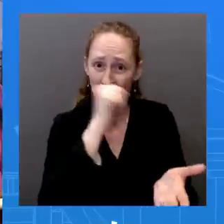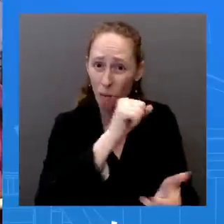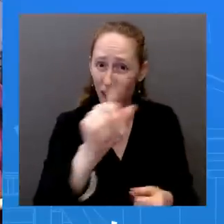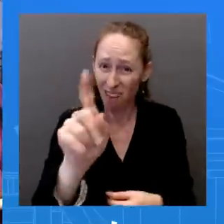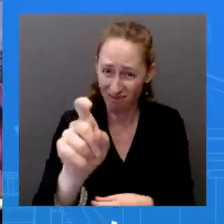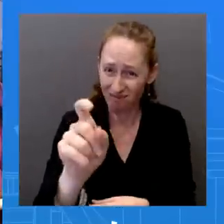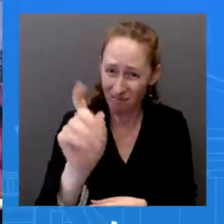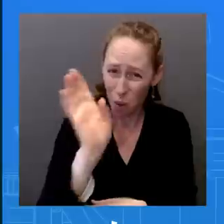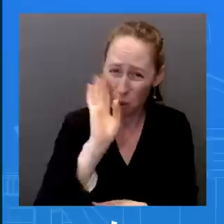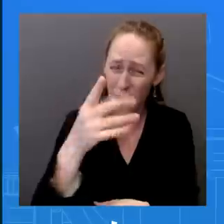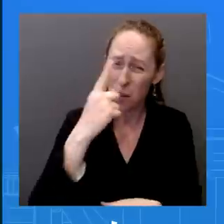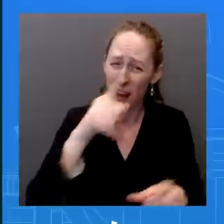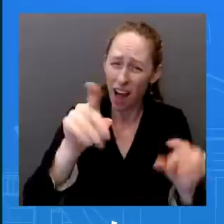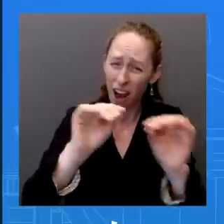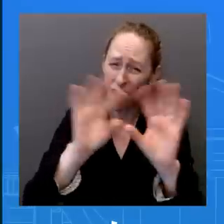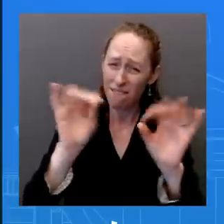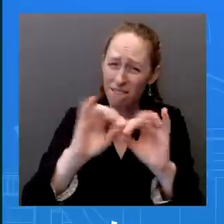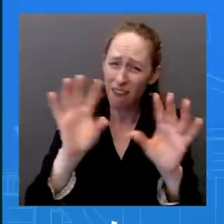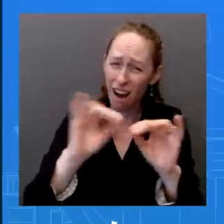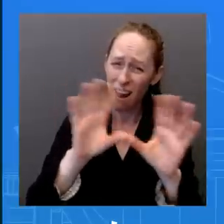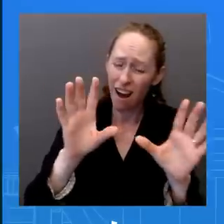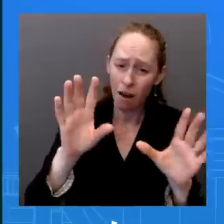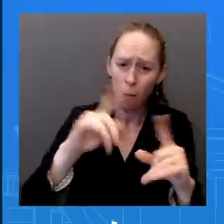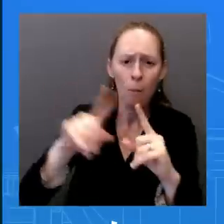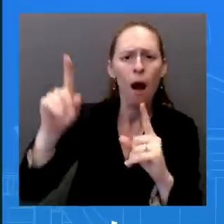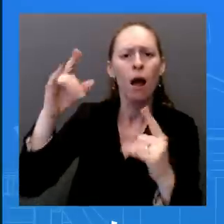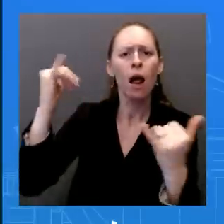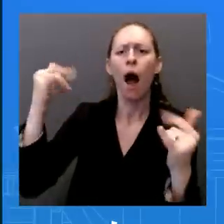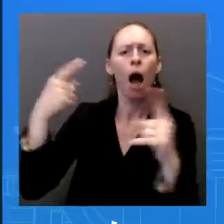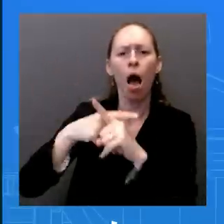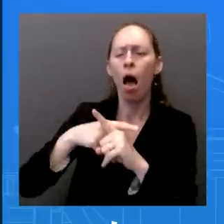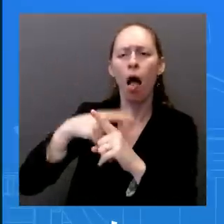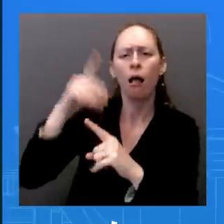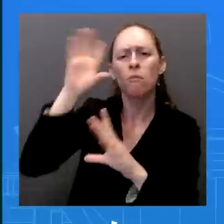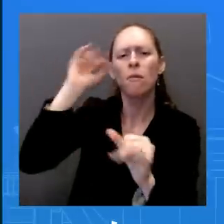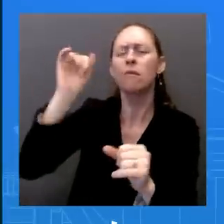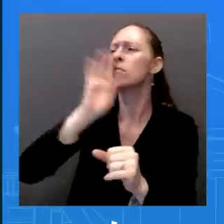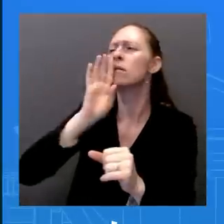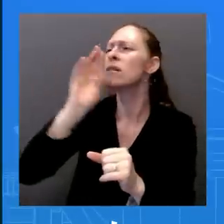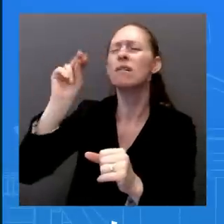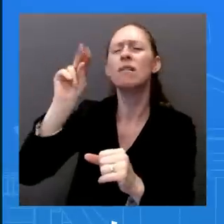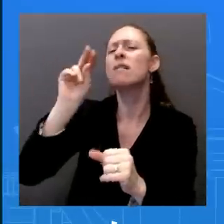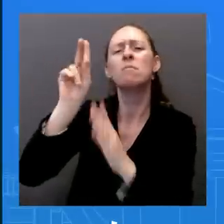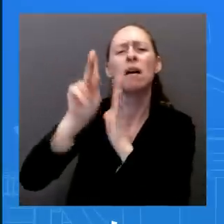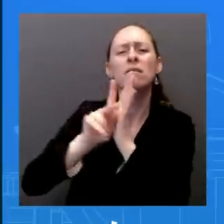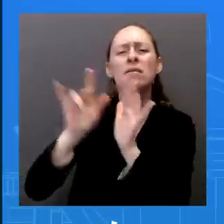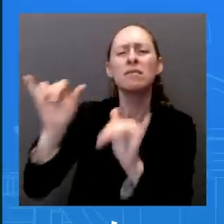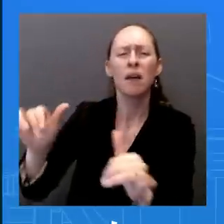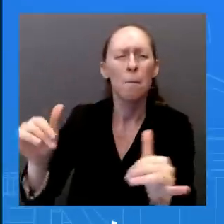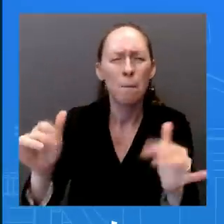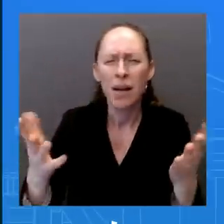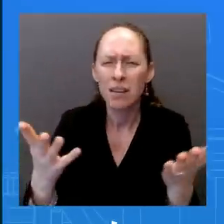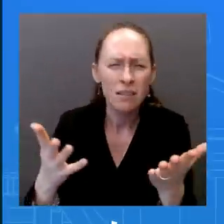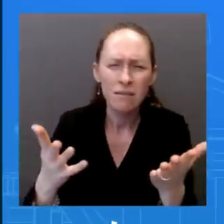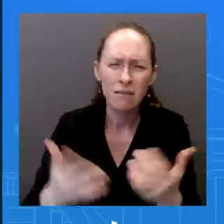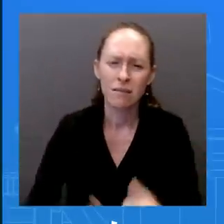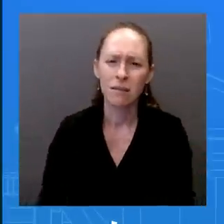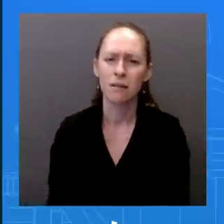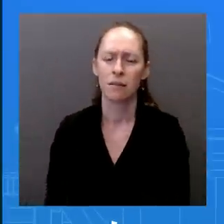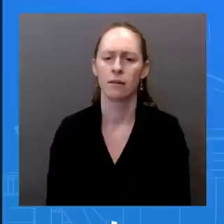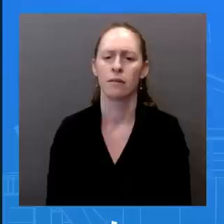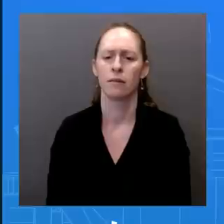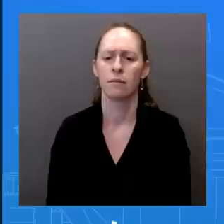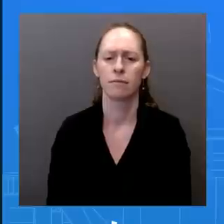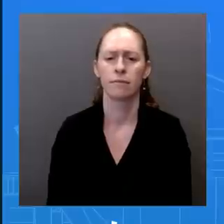comes to Taiwan? Well, as the President said in his interview on 60 Minutes, we continue to stand behind the One China policy.